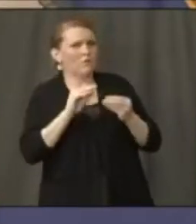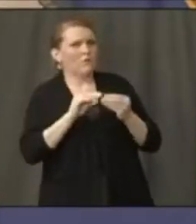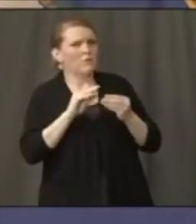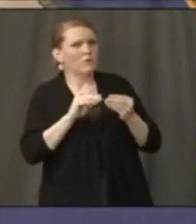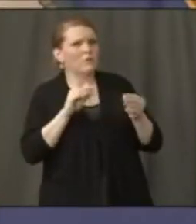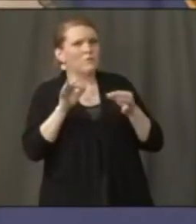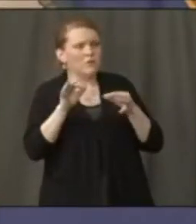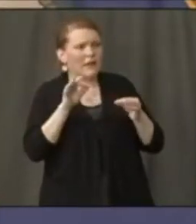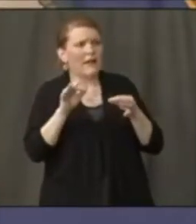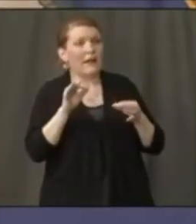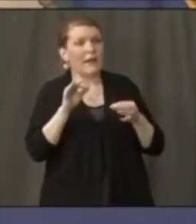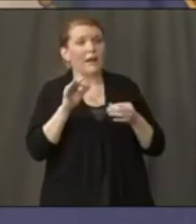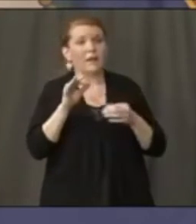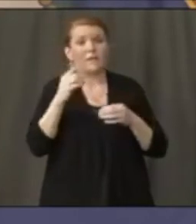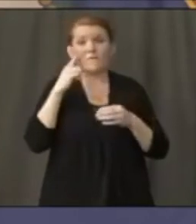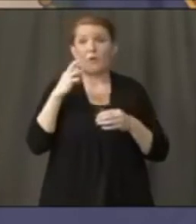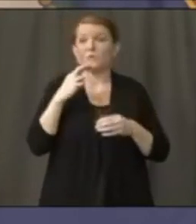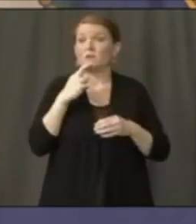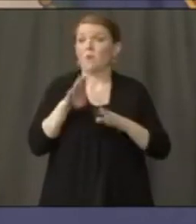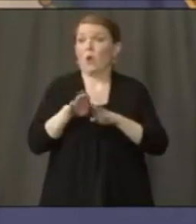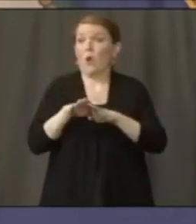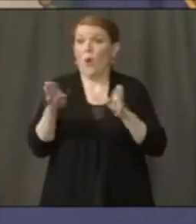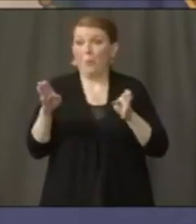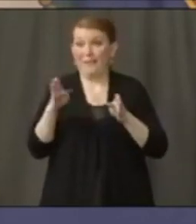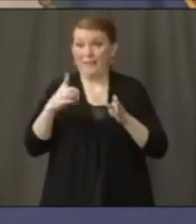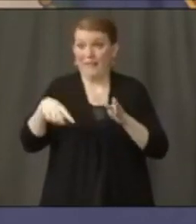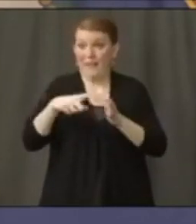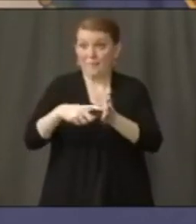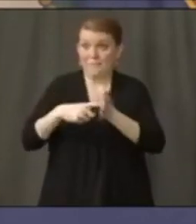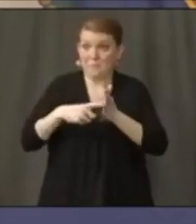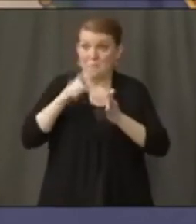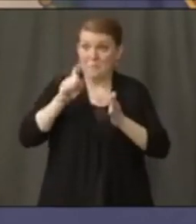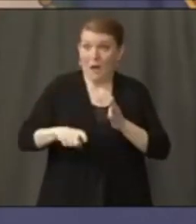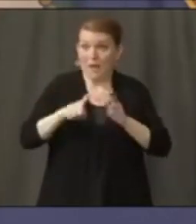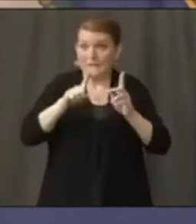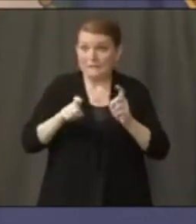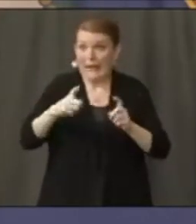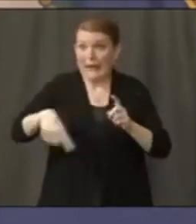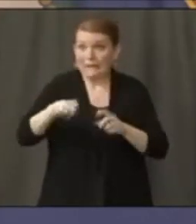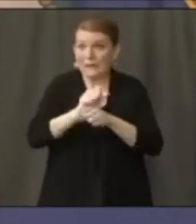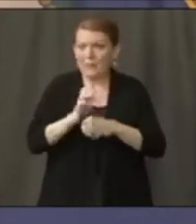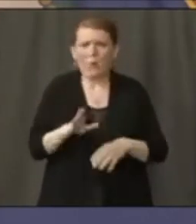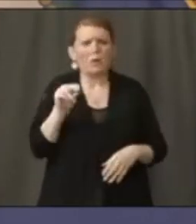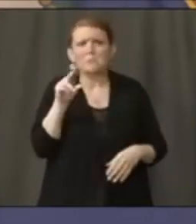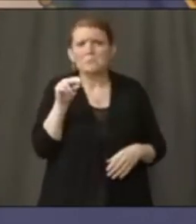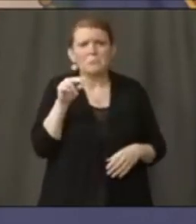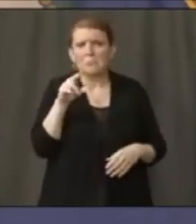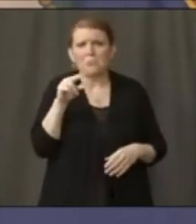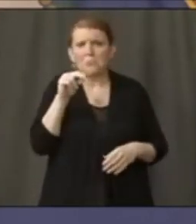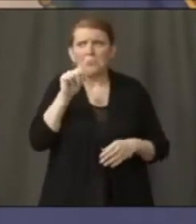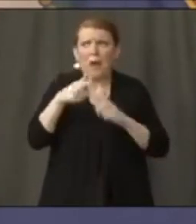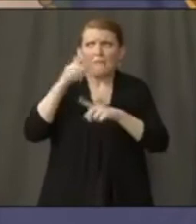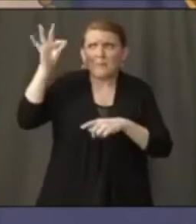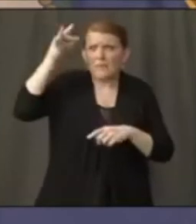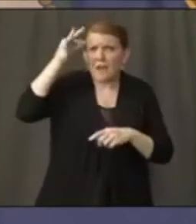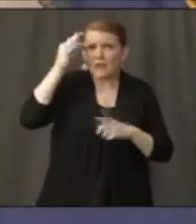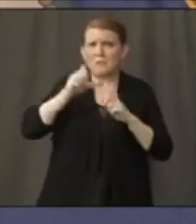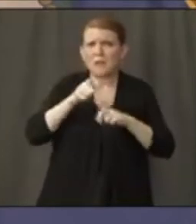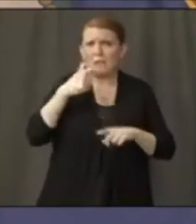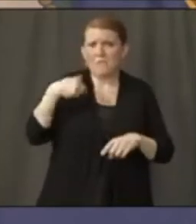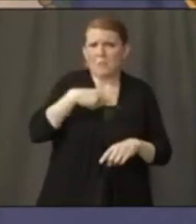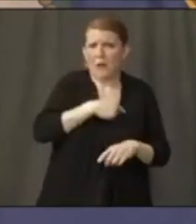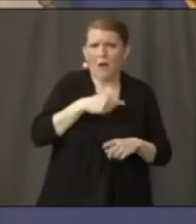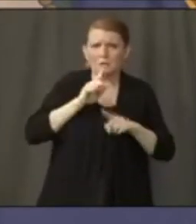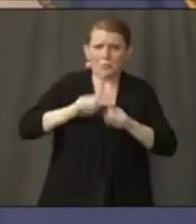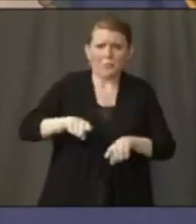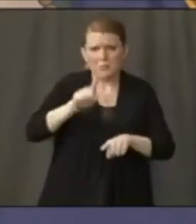lot of companies are taking it upon themselves to test their employees, for the safety of the employees, and also just to give their customers a